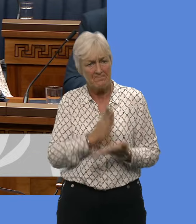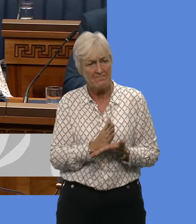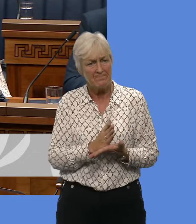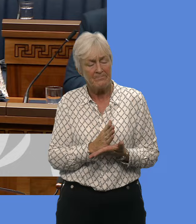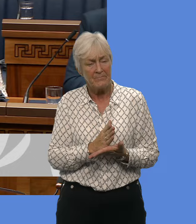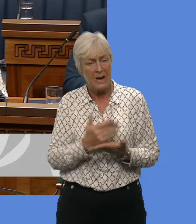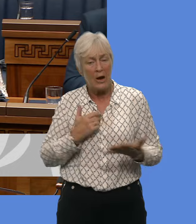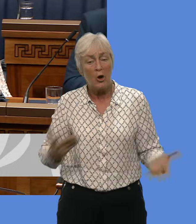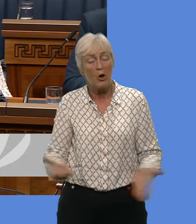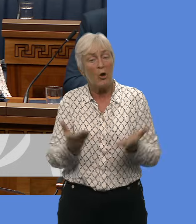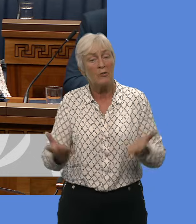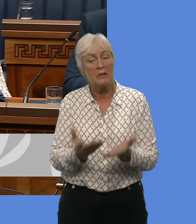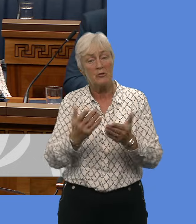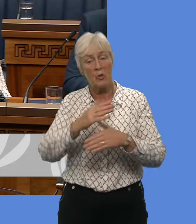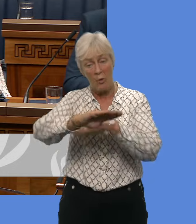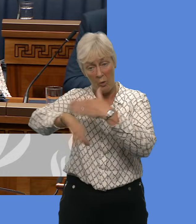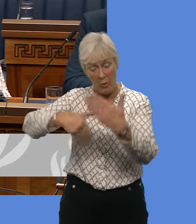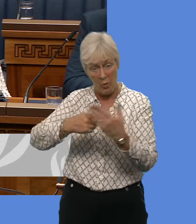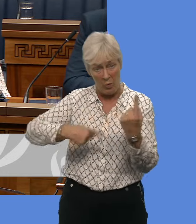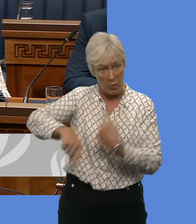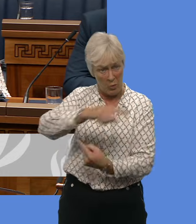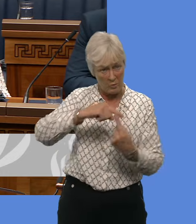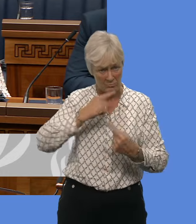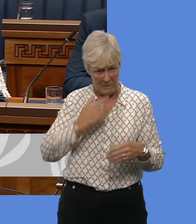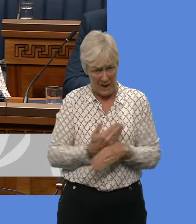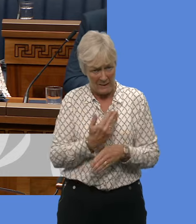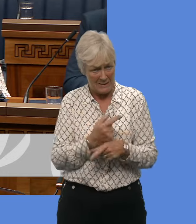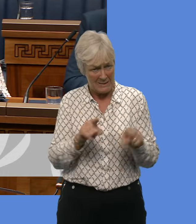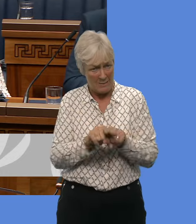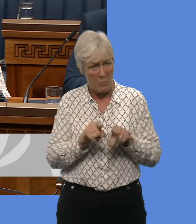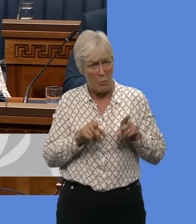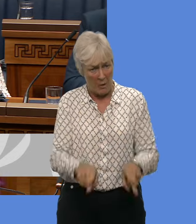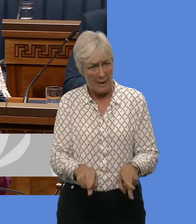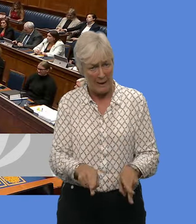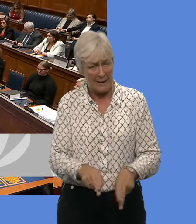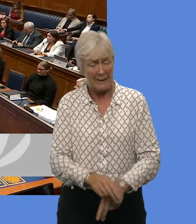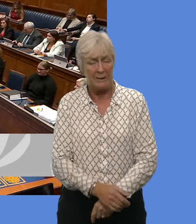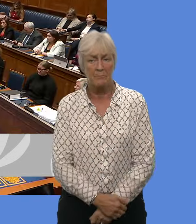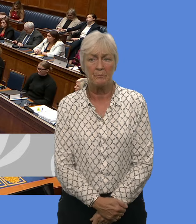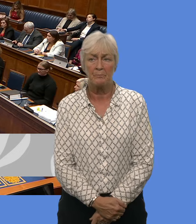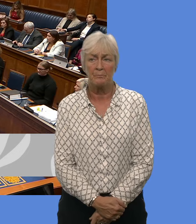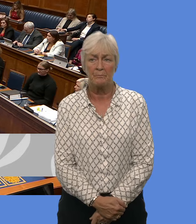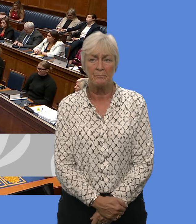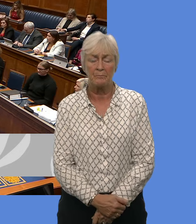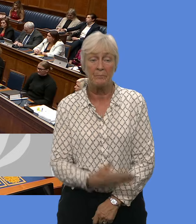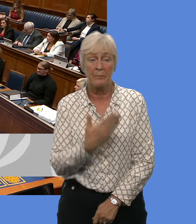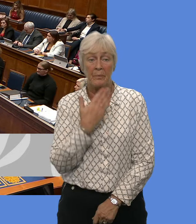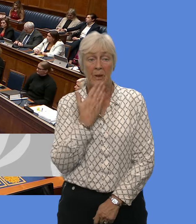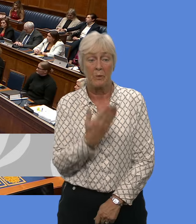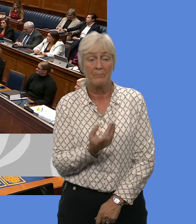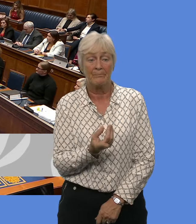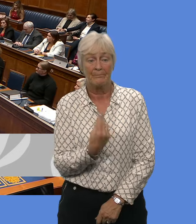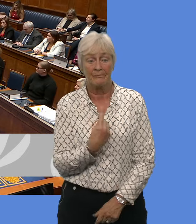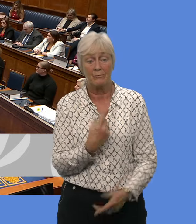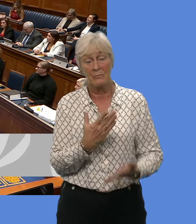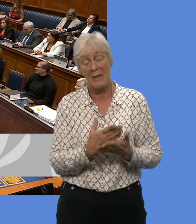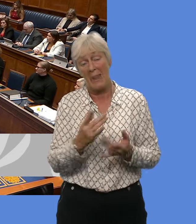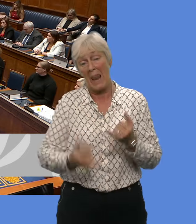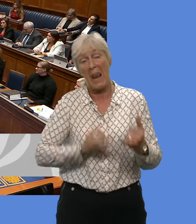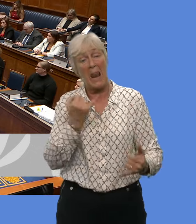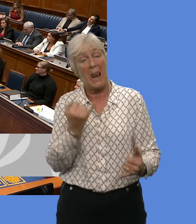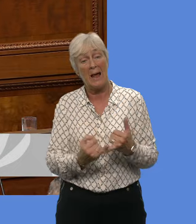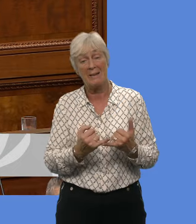would encourage all those to act in that manner. Mr. Chambers. Thank you for that. Certainly the last thing anyone